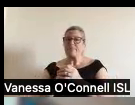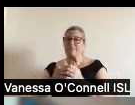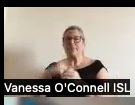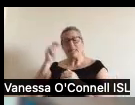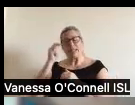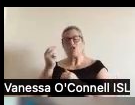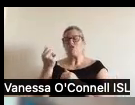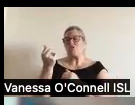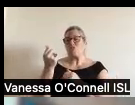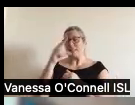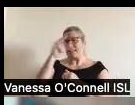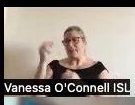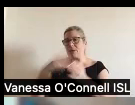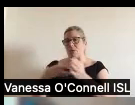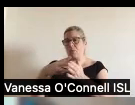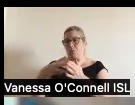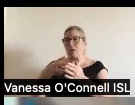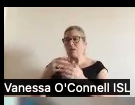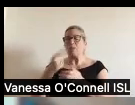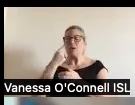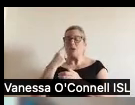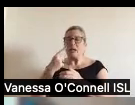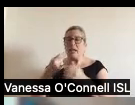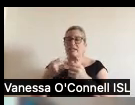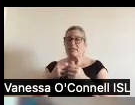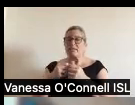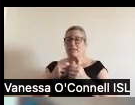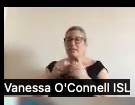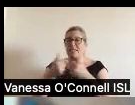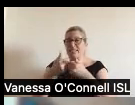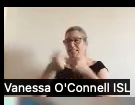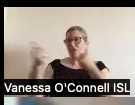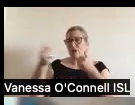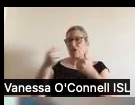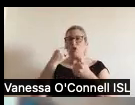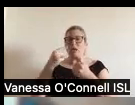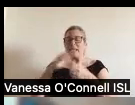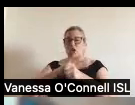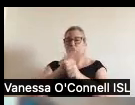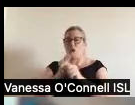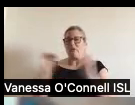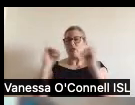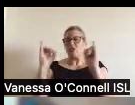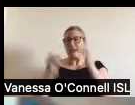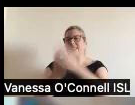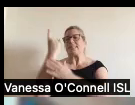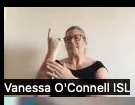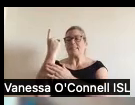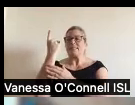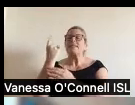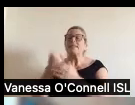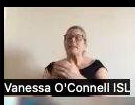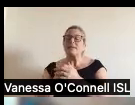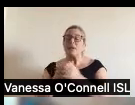example when it comes to vertical segregation is looking at the COVID crisis. Despite the fact that